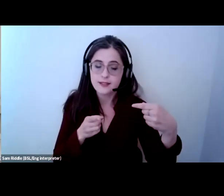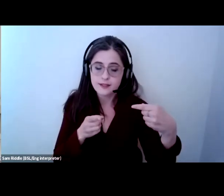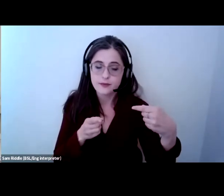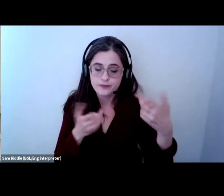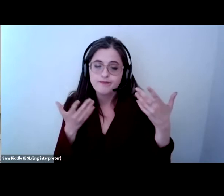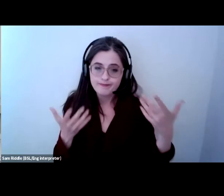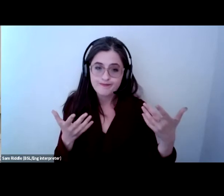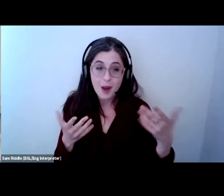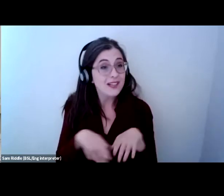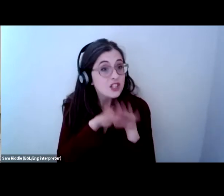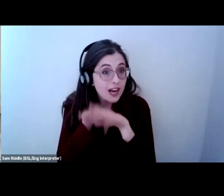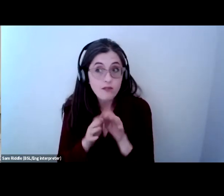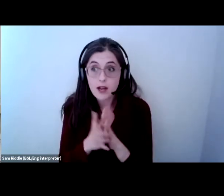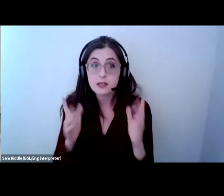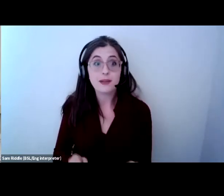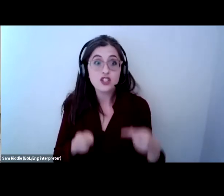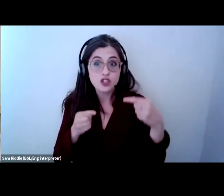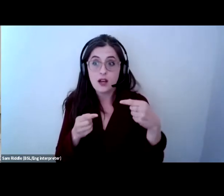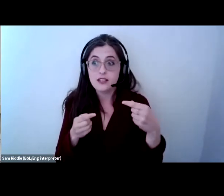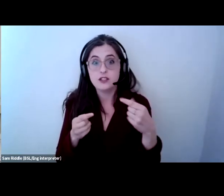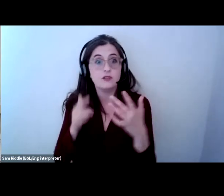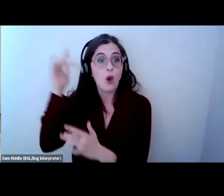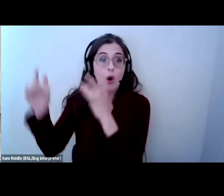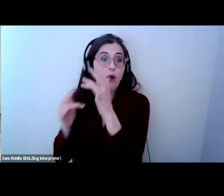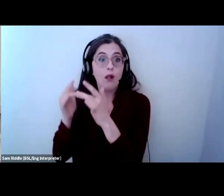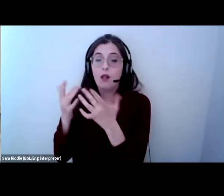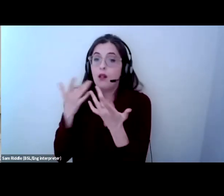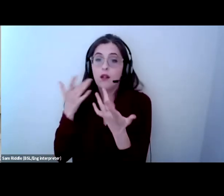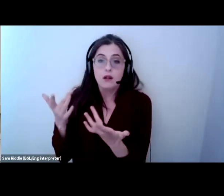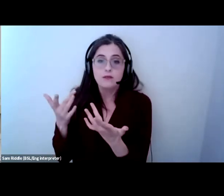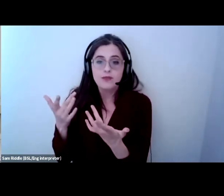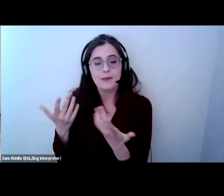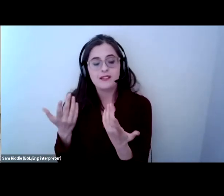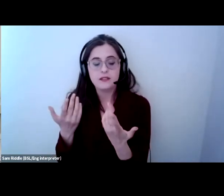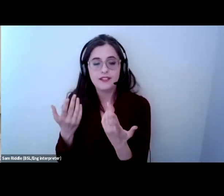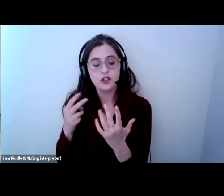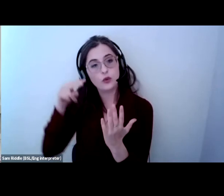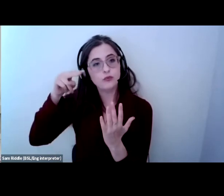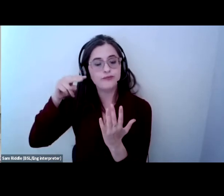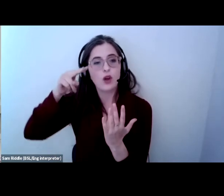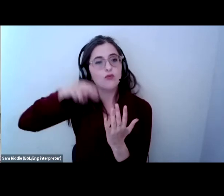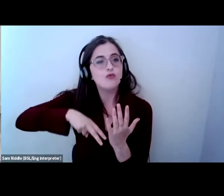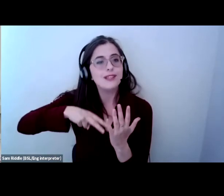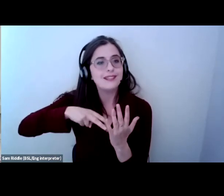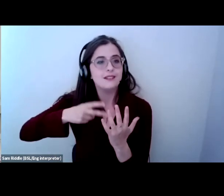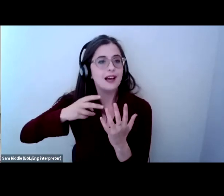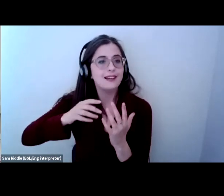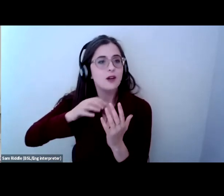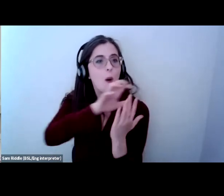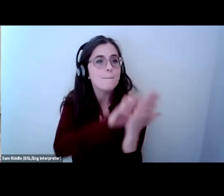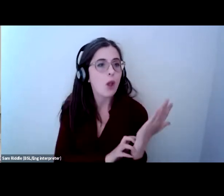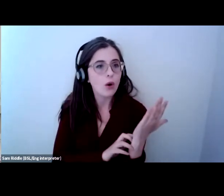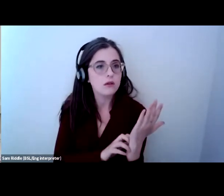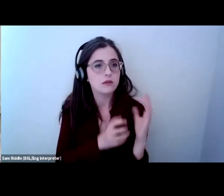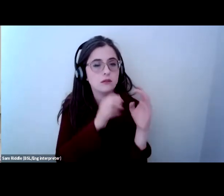challenge generally in the platform space. If you read any, you know, blogs or anything about platforms,